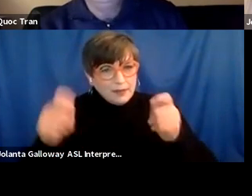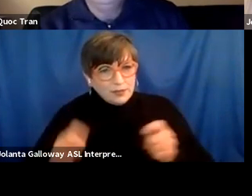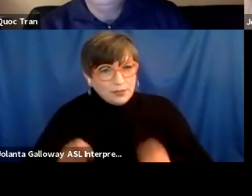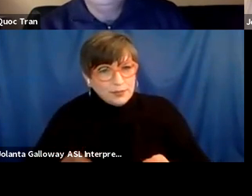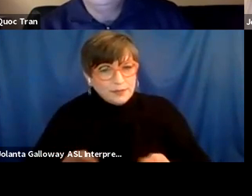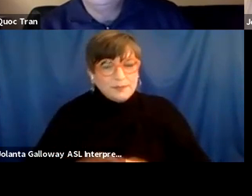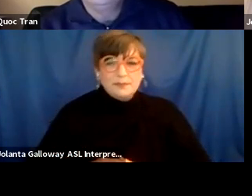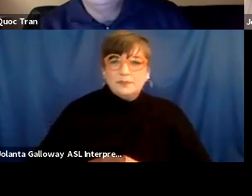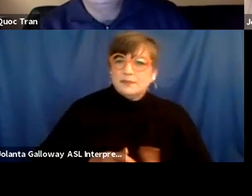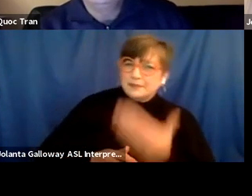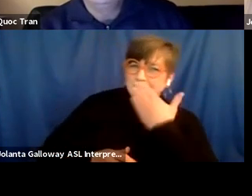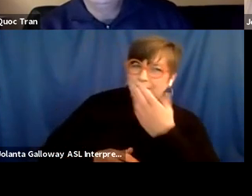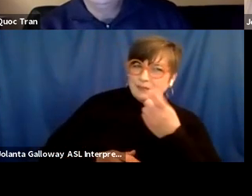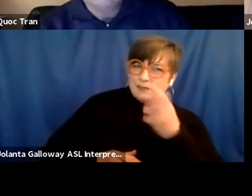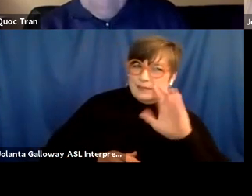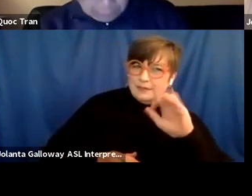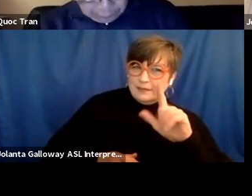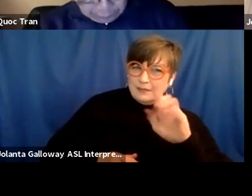Thank you, Dr. Coleman. Dr. Rivera?